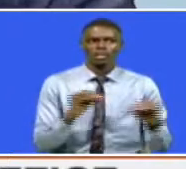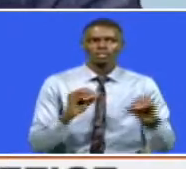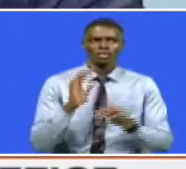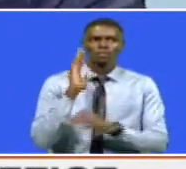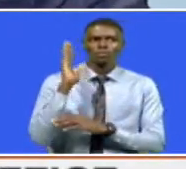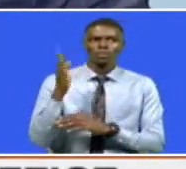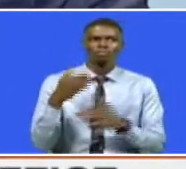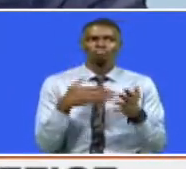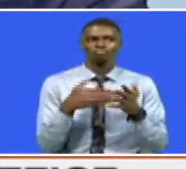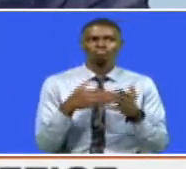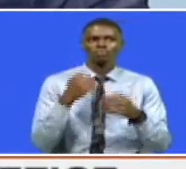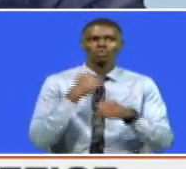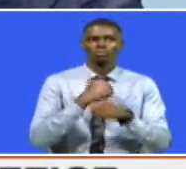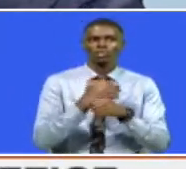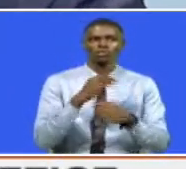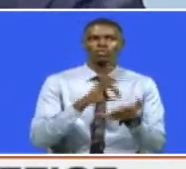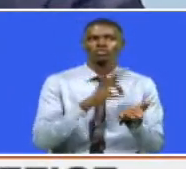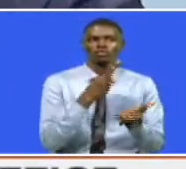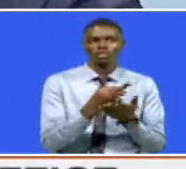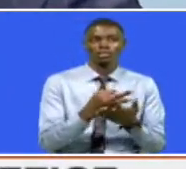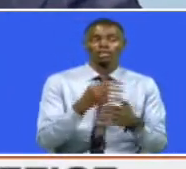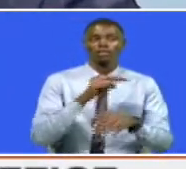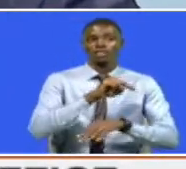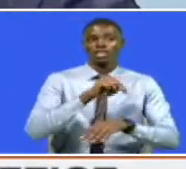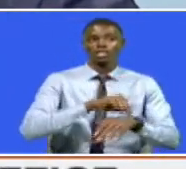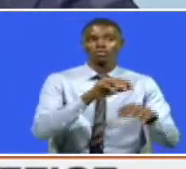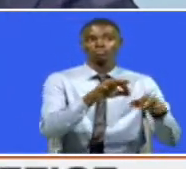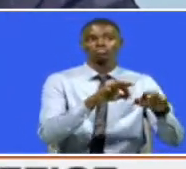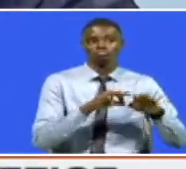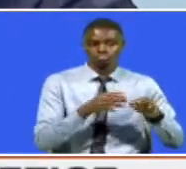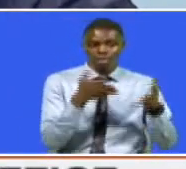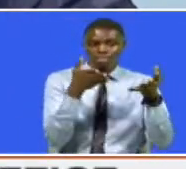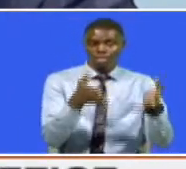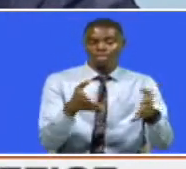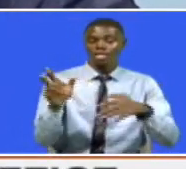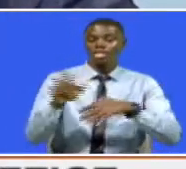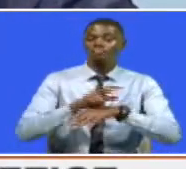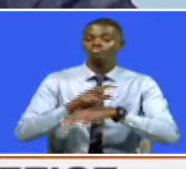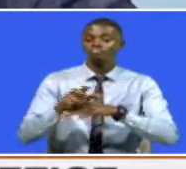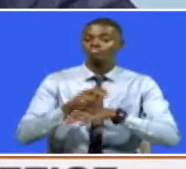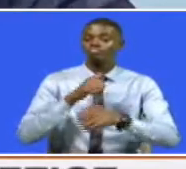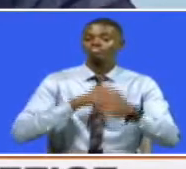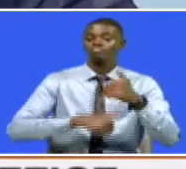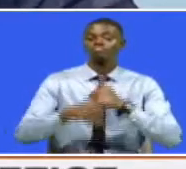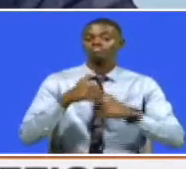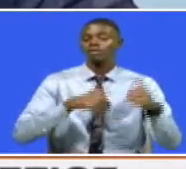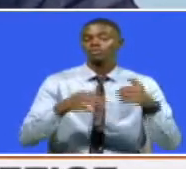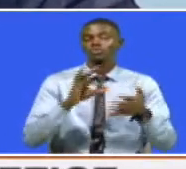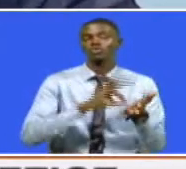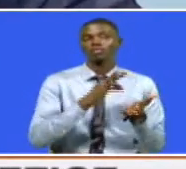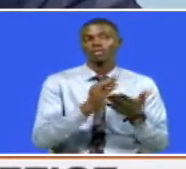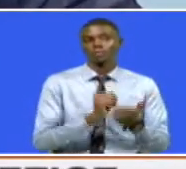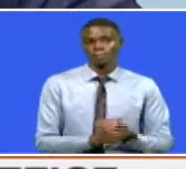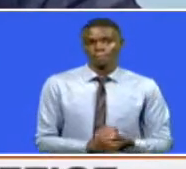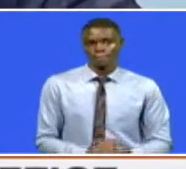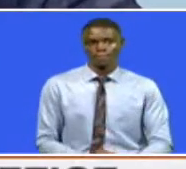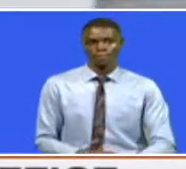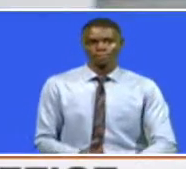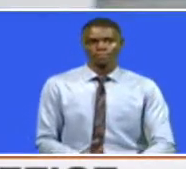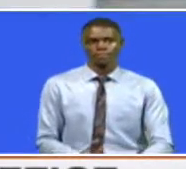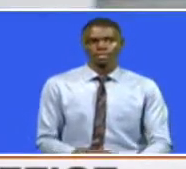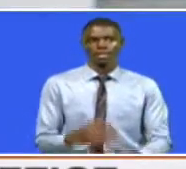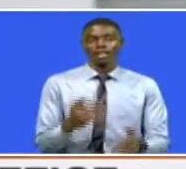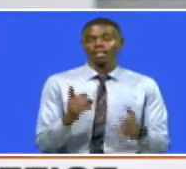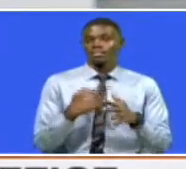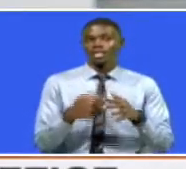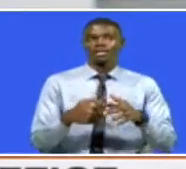to negate the operations of the fund so long as the National Treasury is there in place and overseeing the operations of the fund. But then what was the point of coming up with